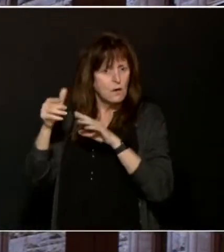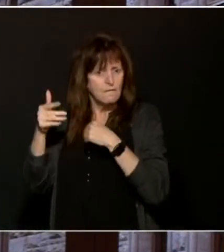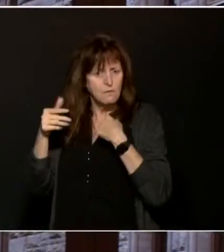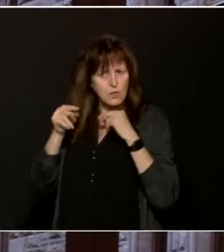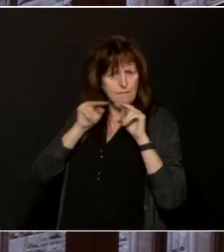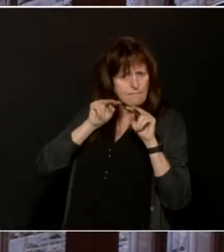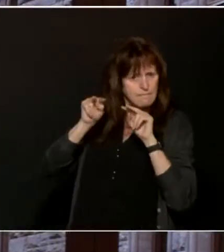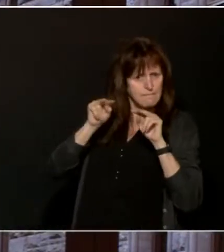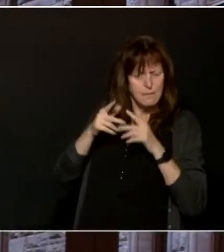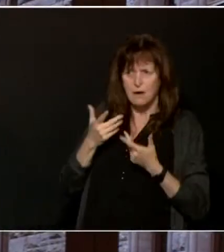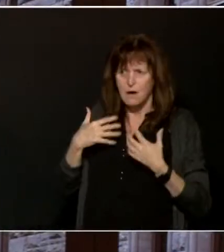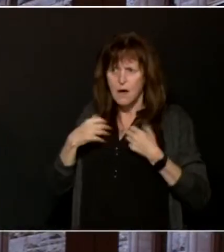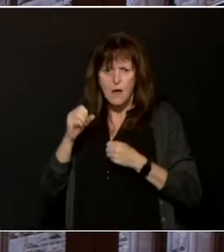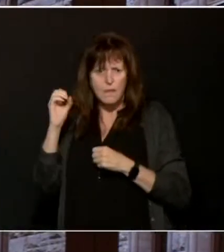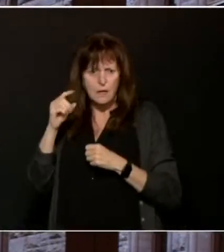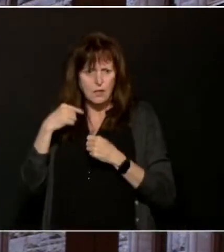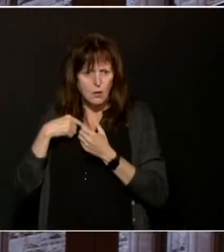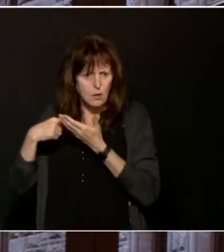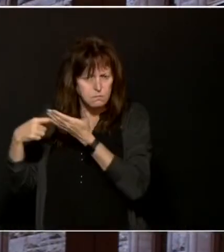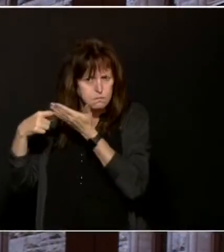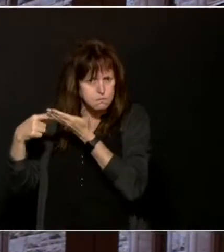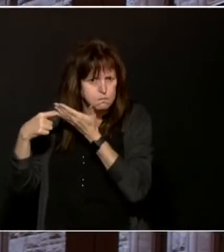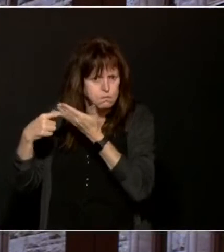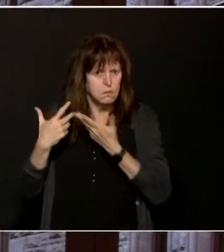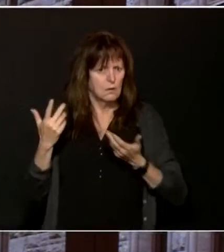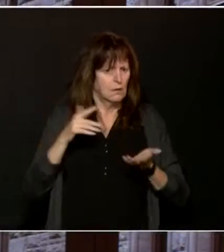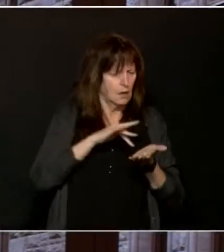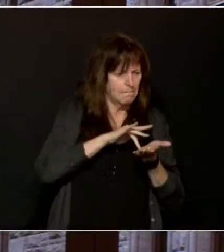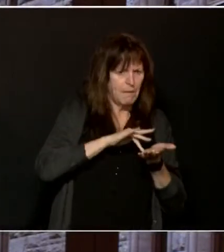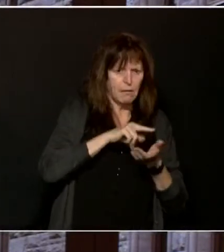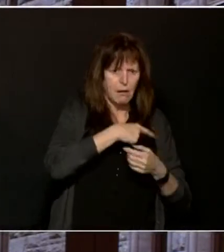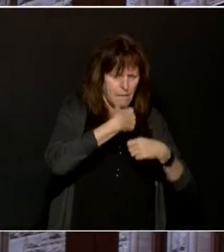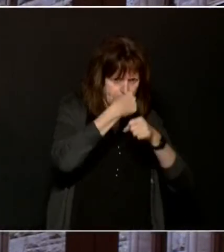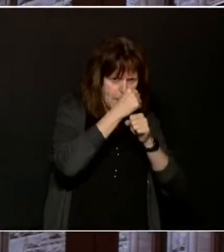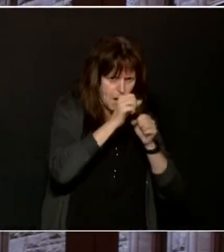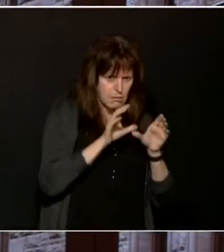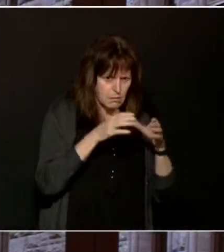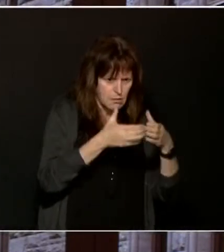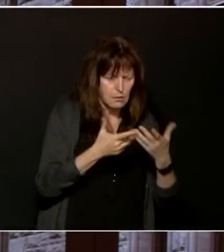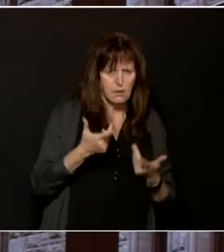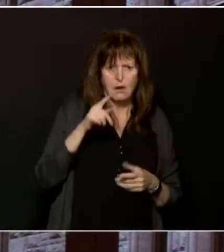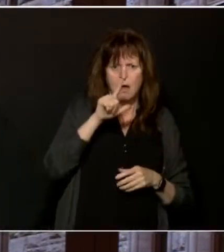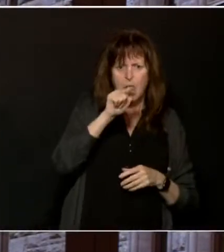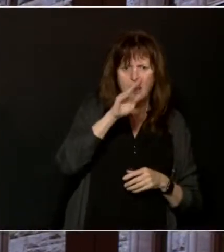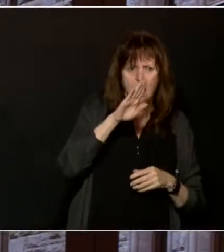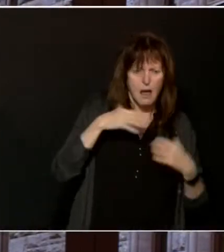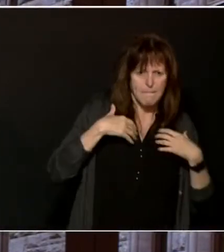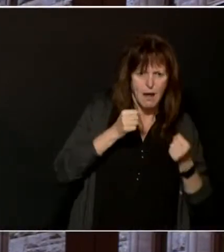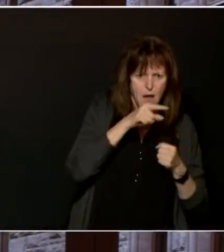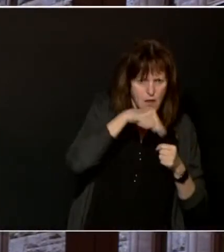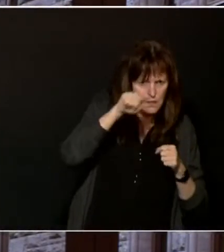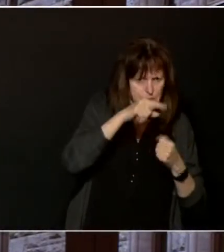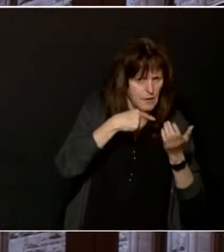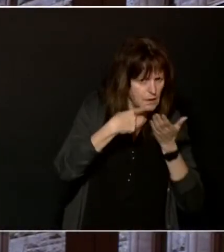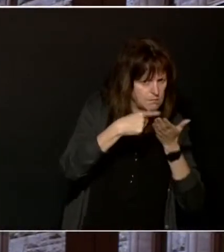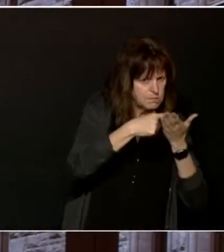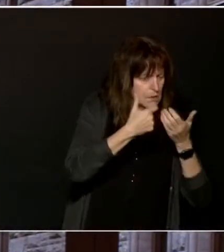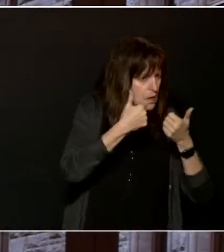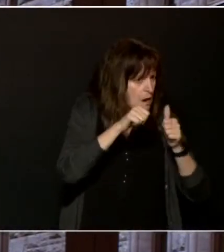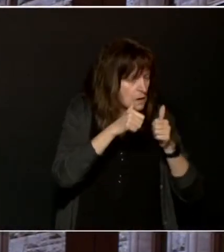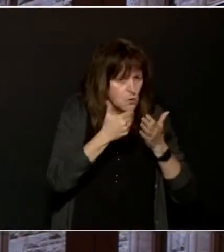medical microbiology team at Public Health Ontario laboratories. This includes especially watching the so-called